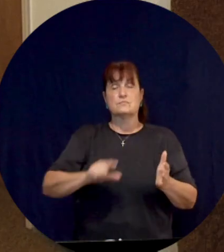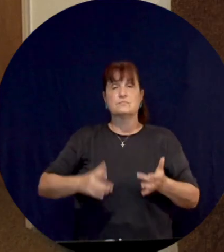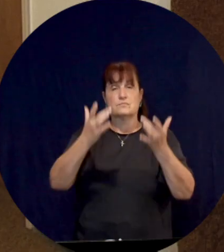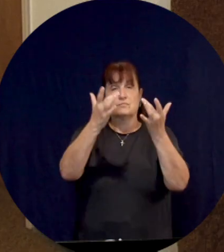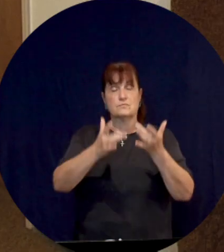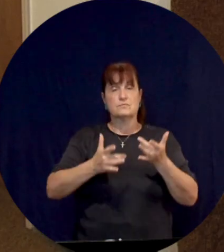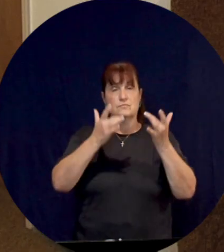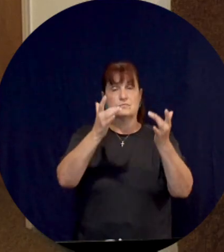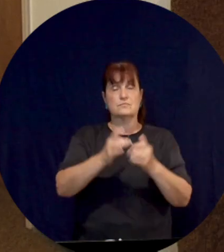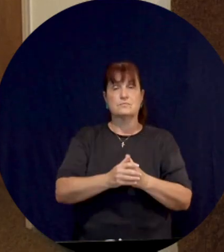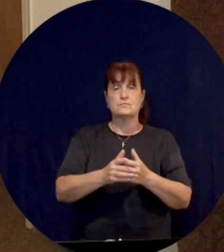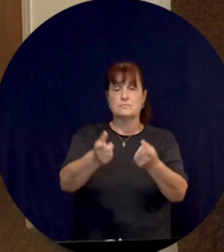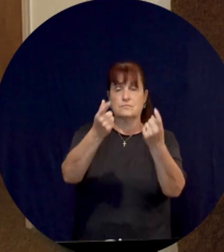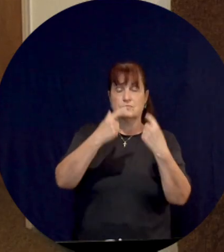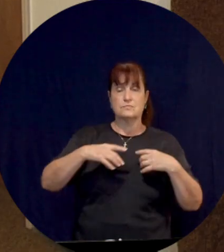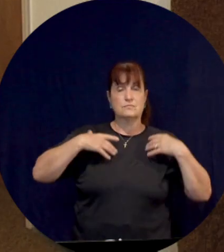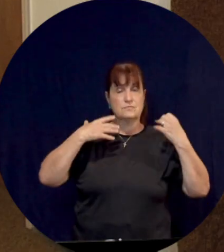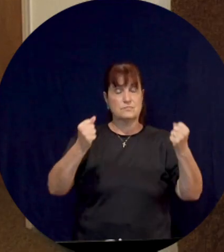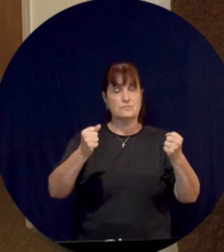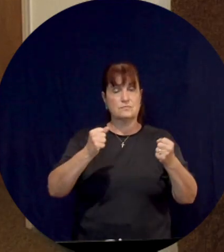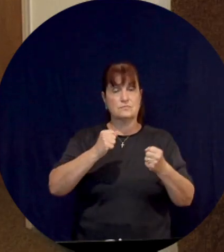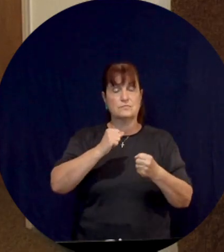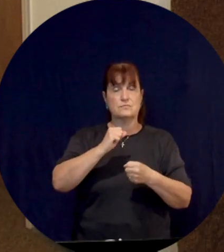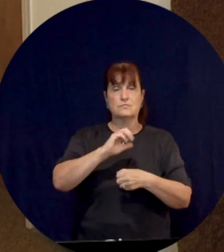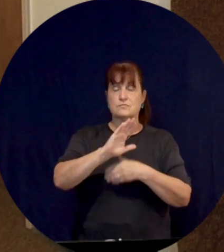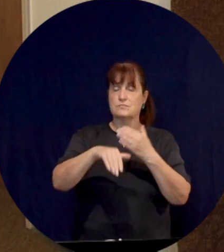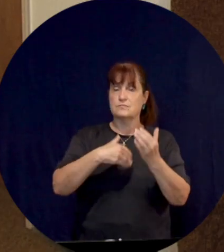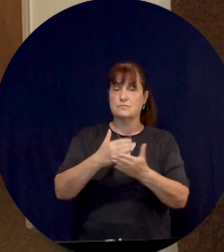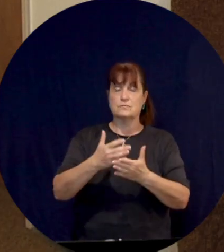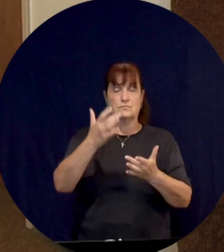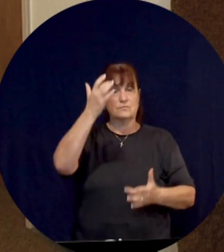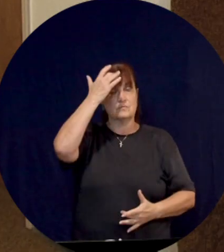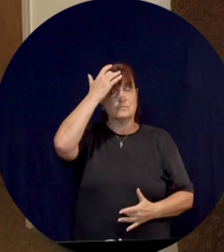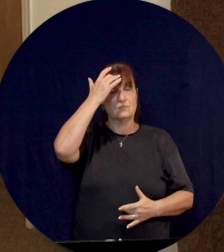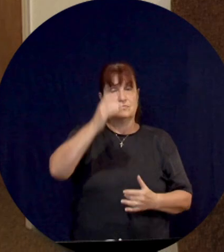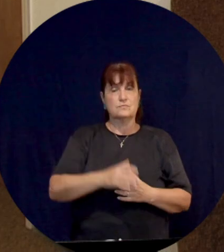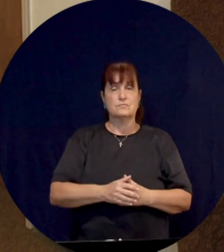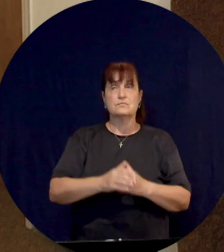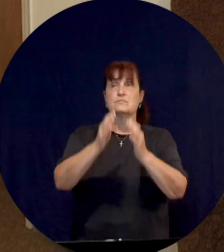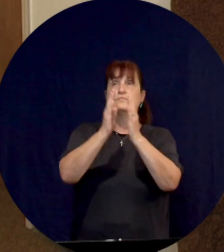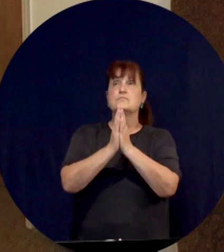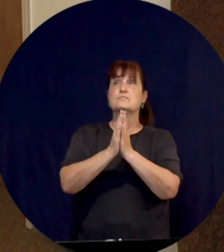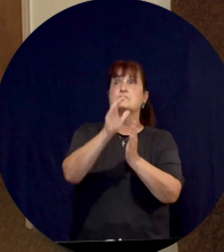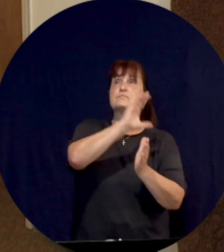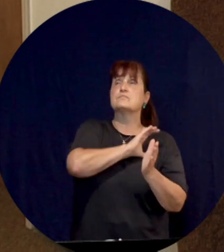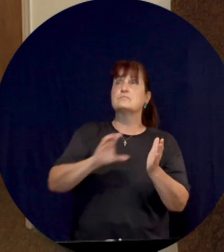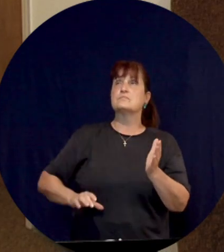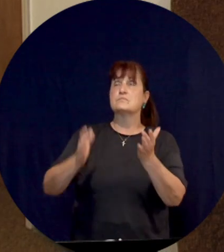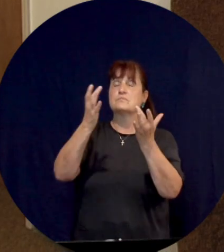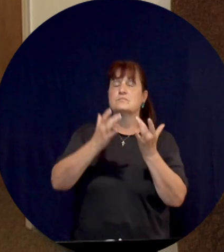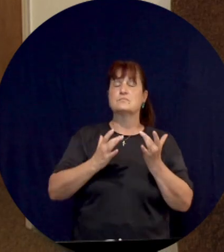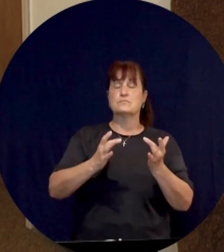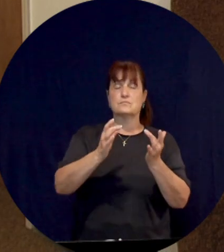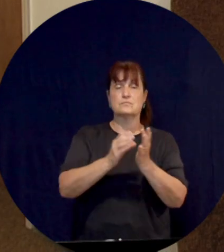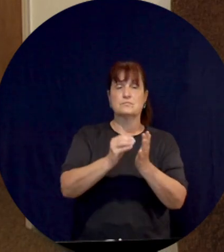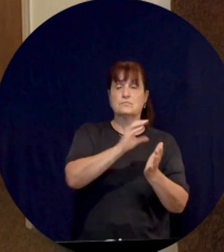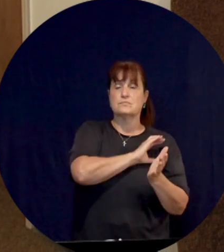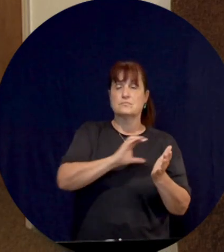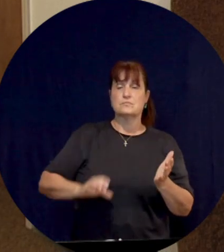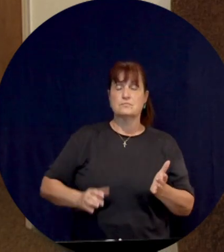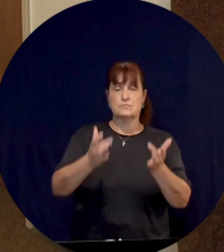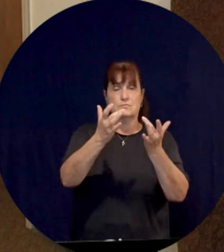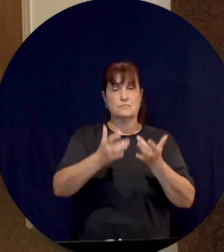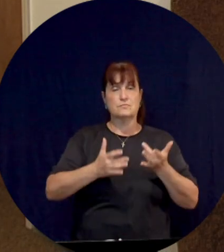mercy. You come to heal us of all of our illnesses. We pray to you, Christ, have mercy. Christ, have